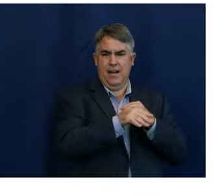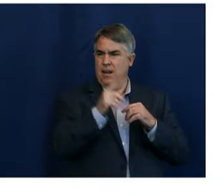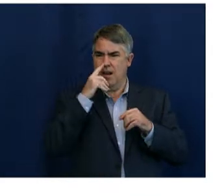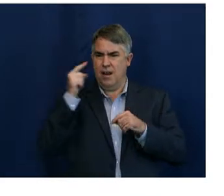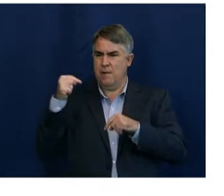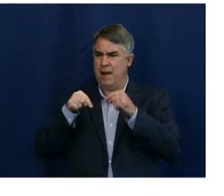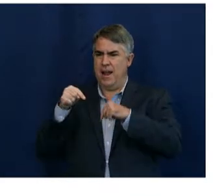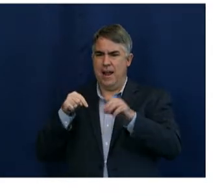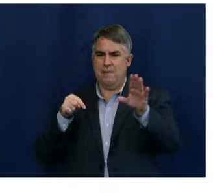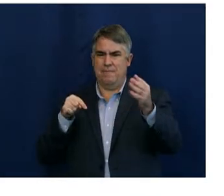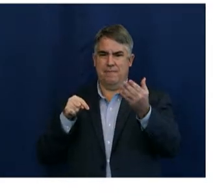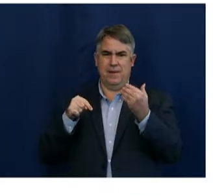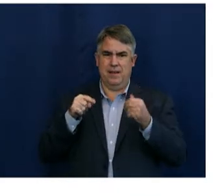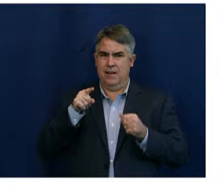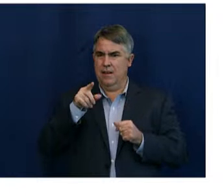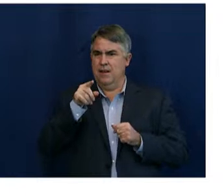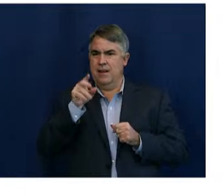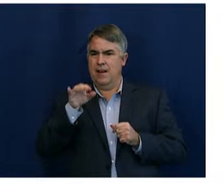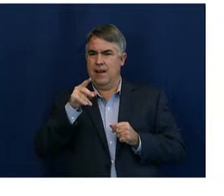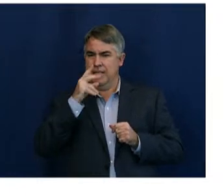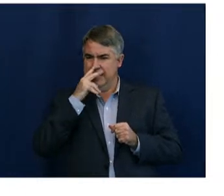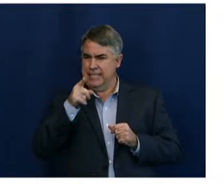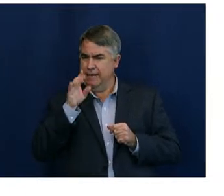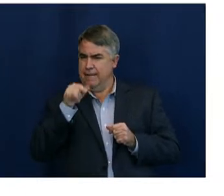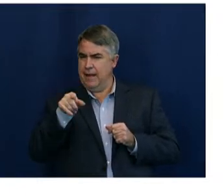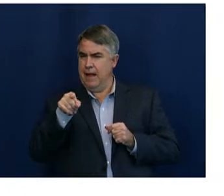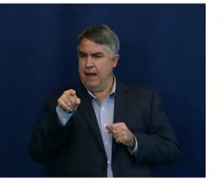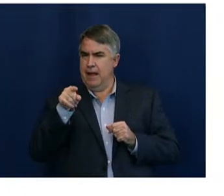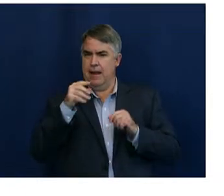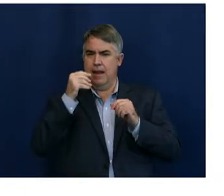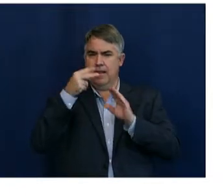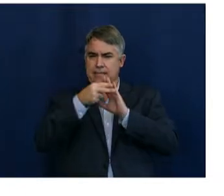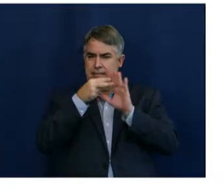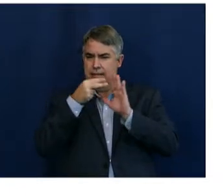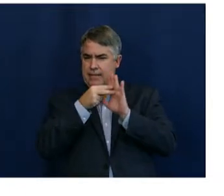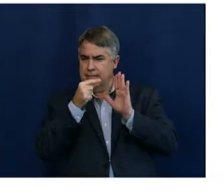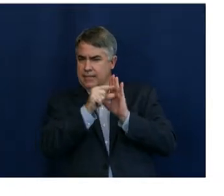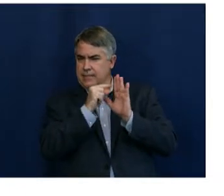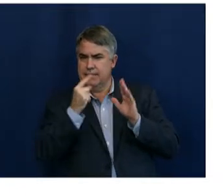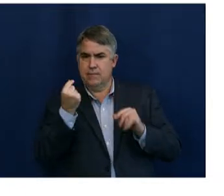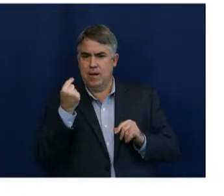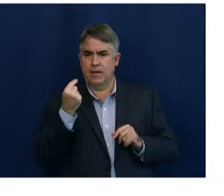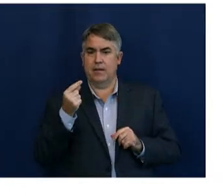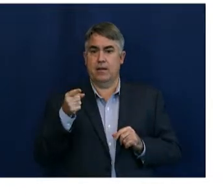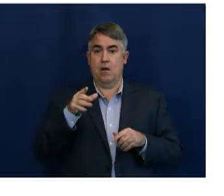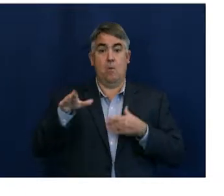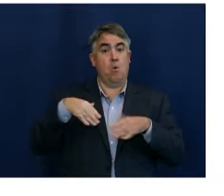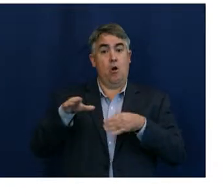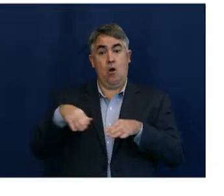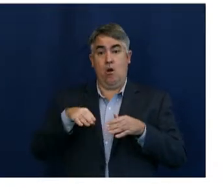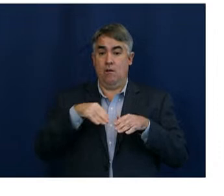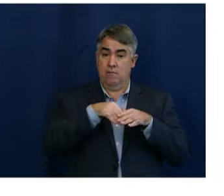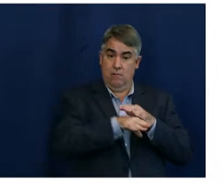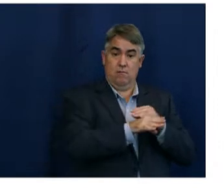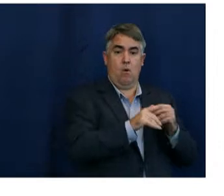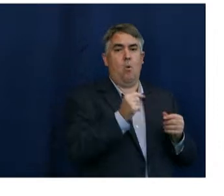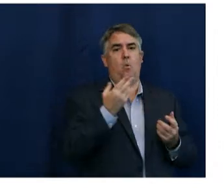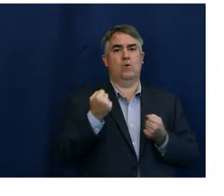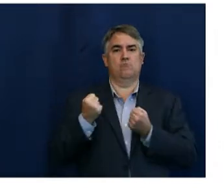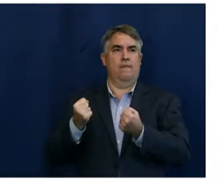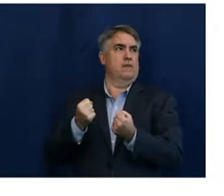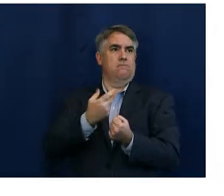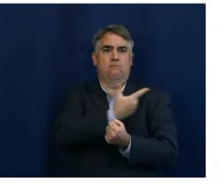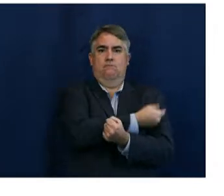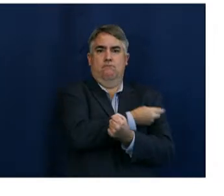There you go. What you'll see is in the site whether you can walk in or a drive-through. You